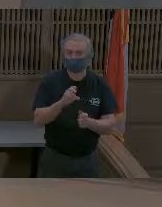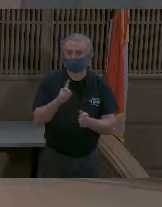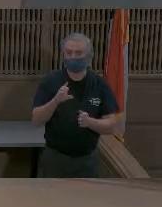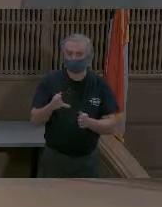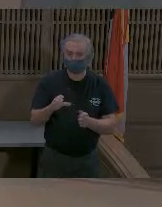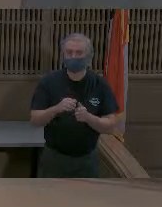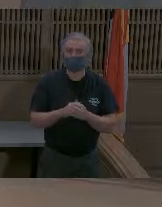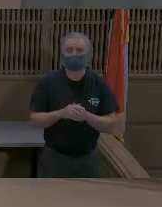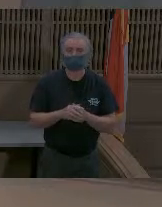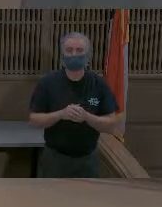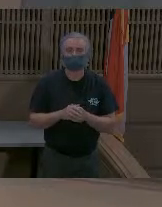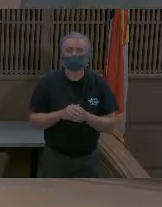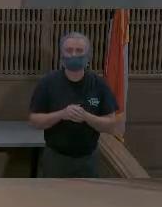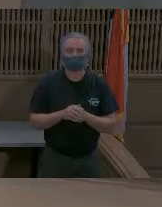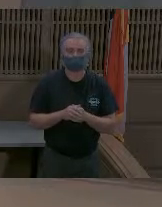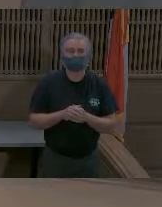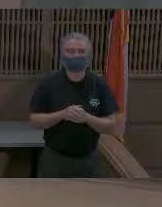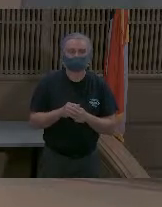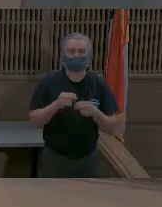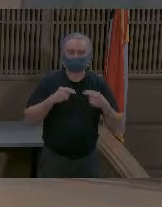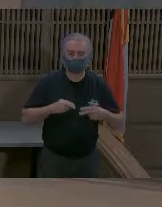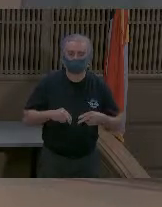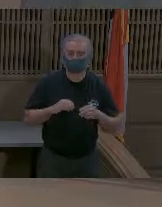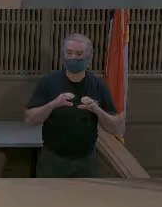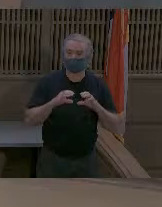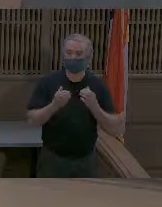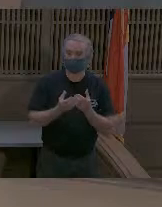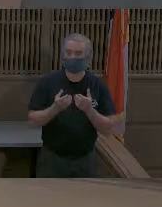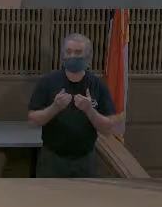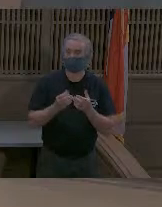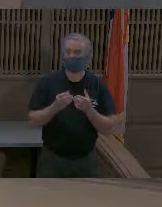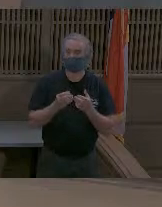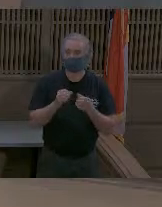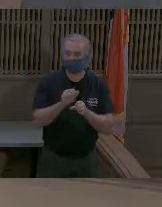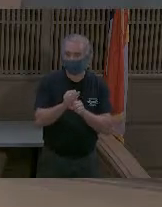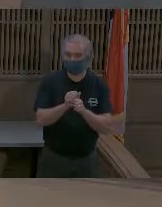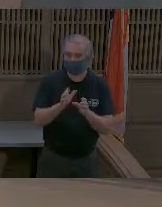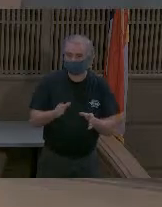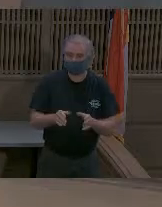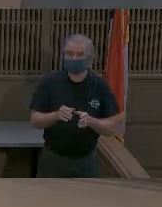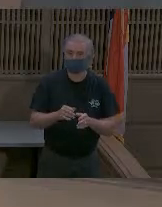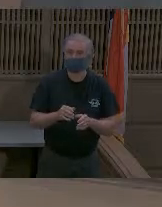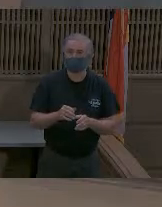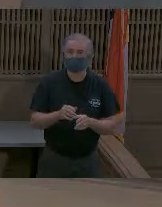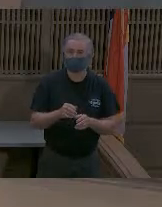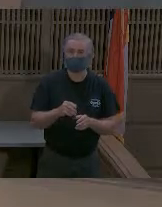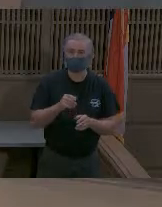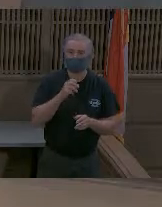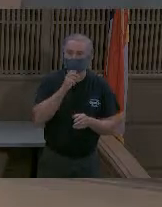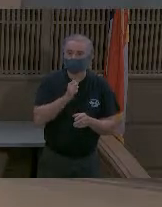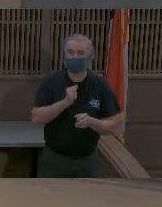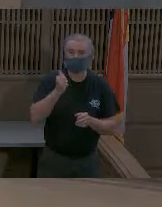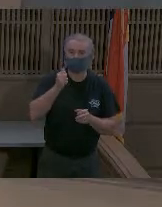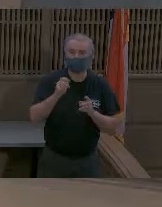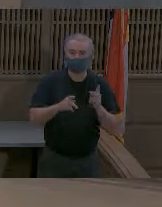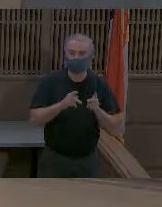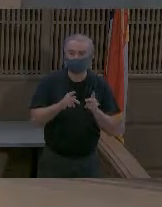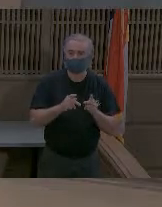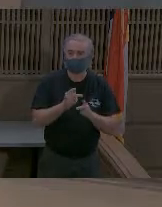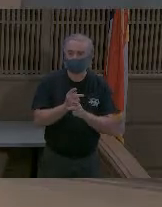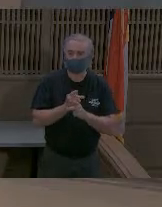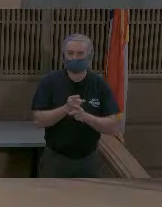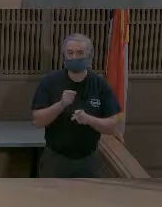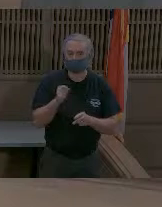guidelines, healthcare employees, the elderly population, those caregivers, and our first responders and